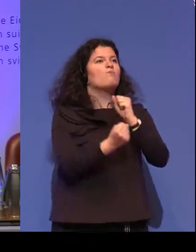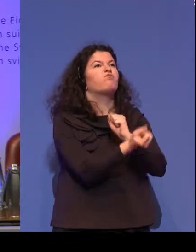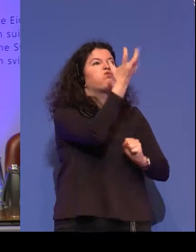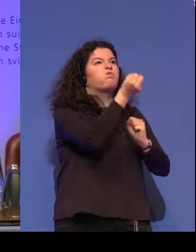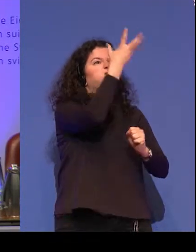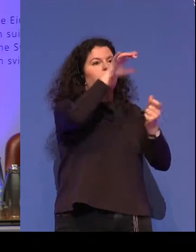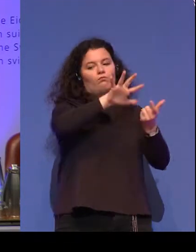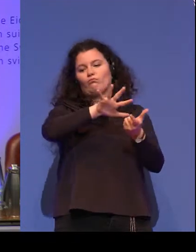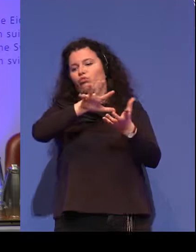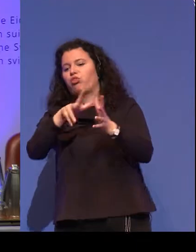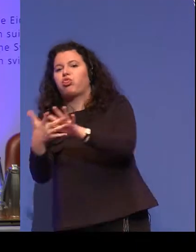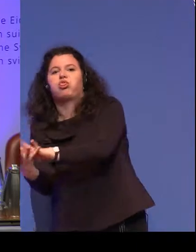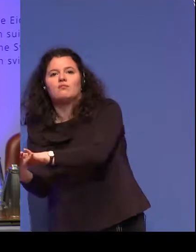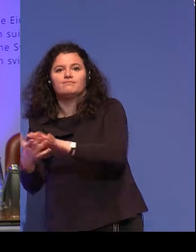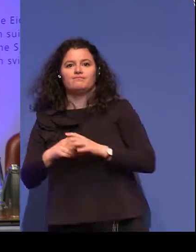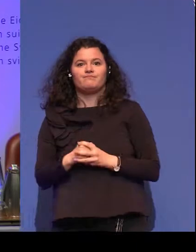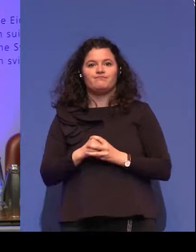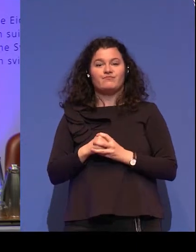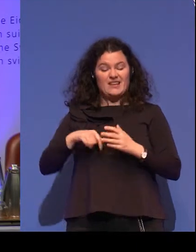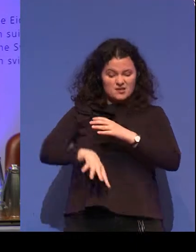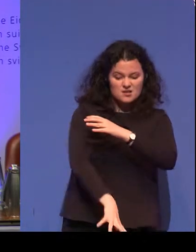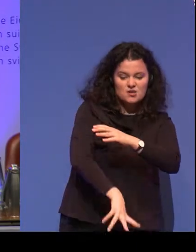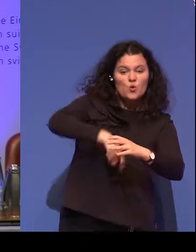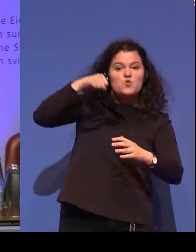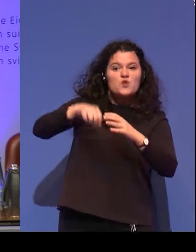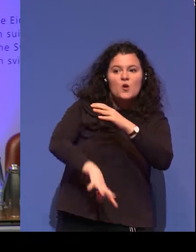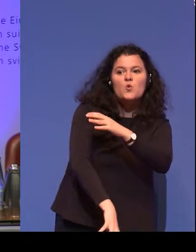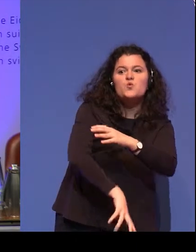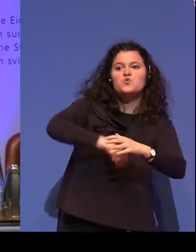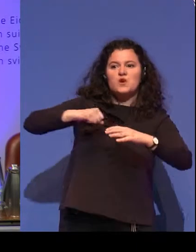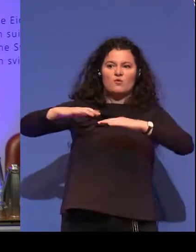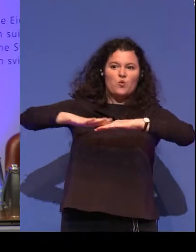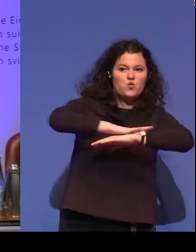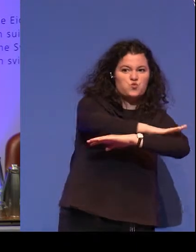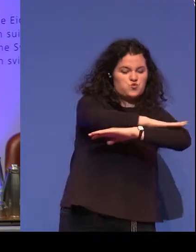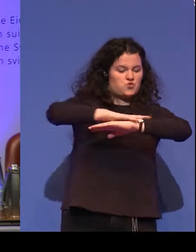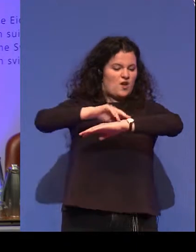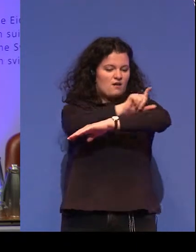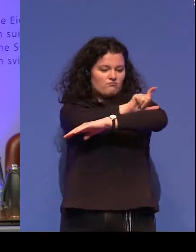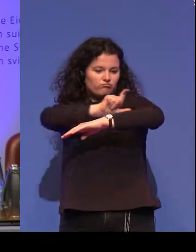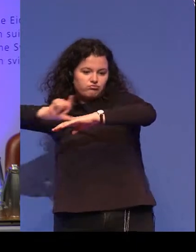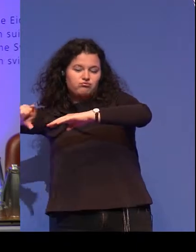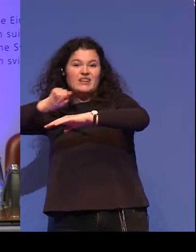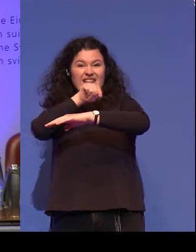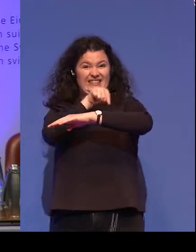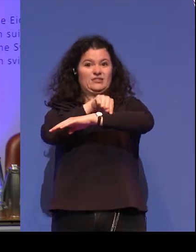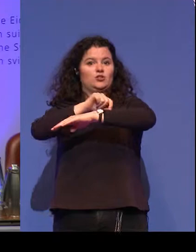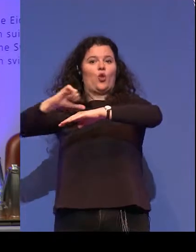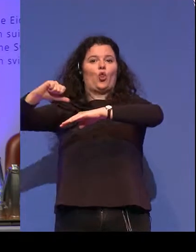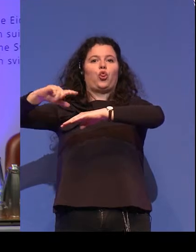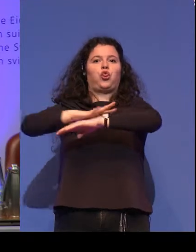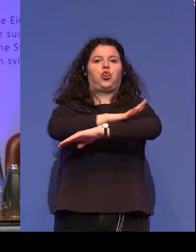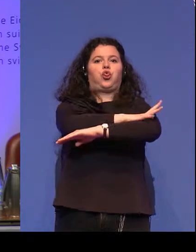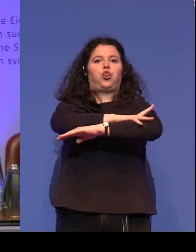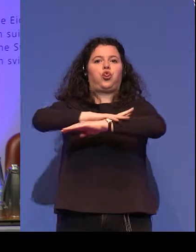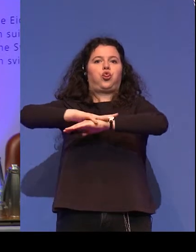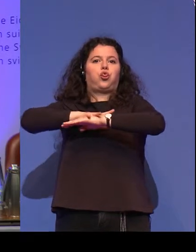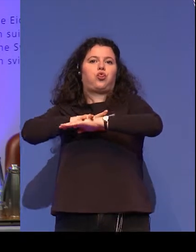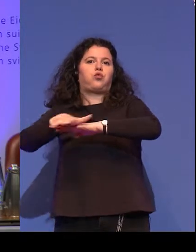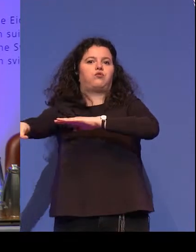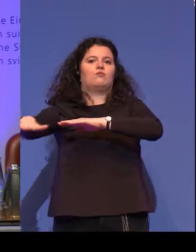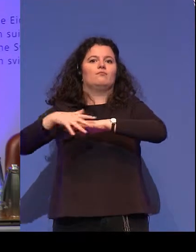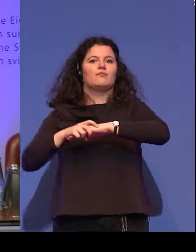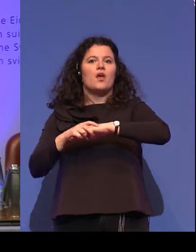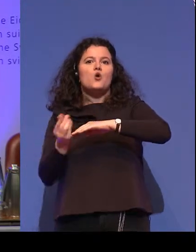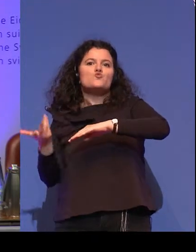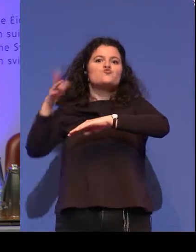Topsoil for food production is being lost 10 to 40 times faster than it's being replenished. Insects that pollinate our crops are being threatened with